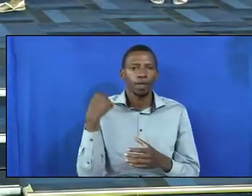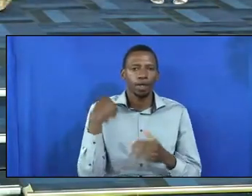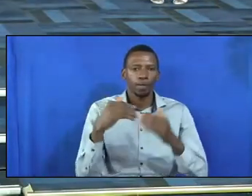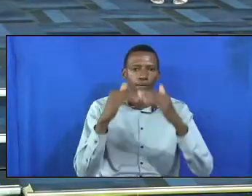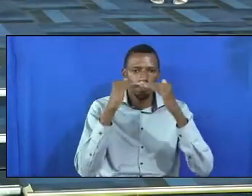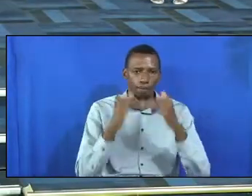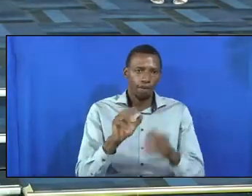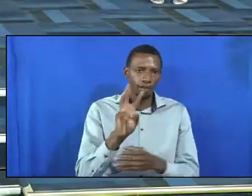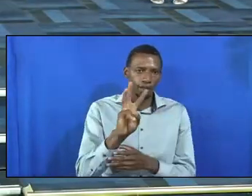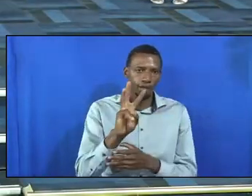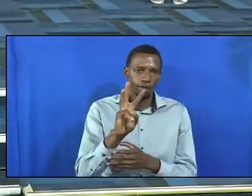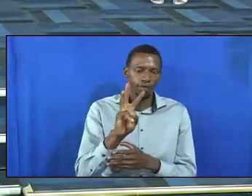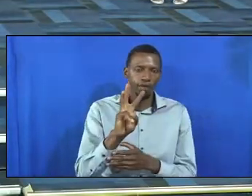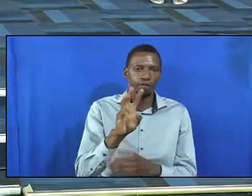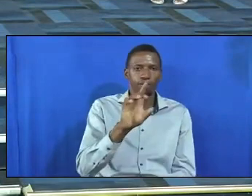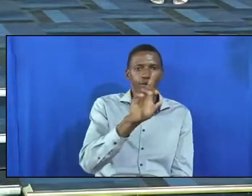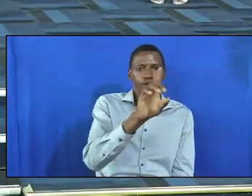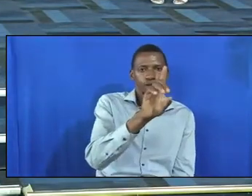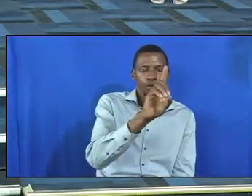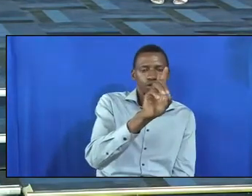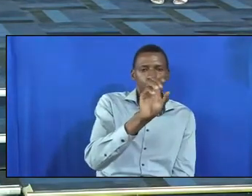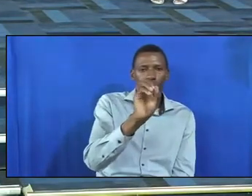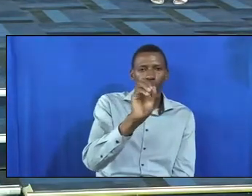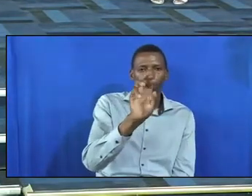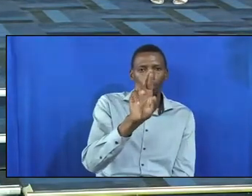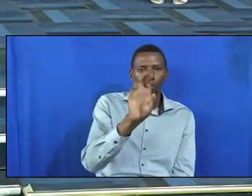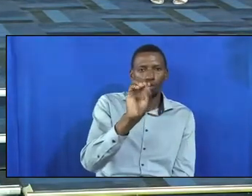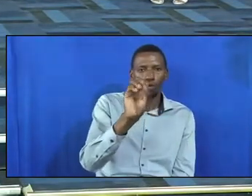Number 3 is Doroth